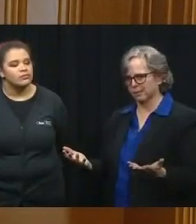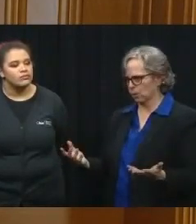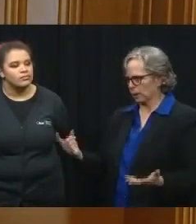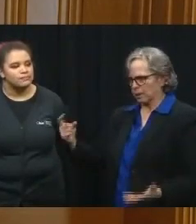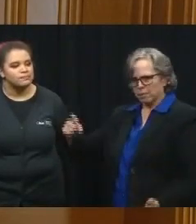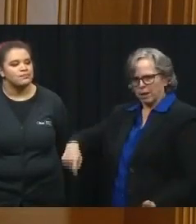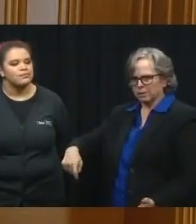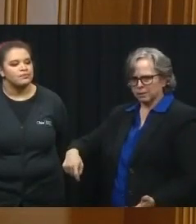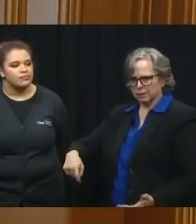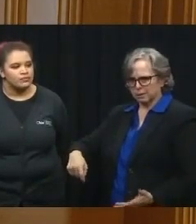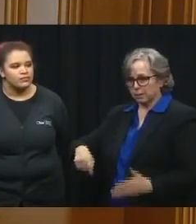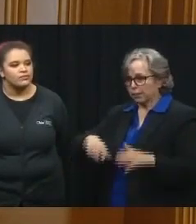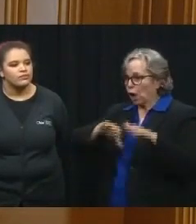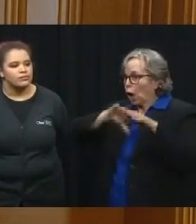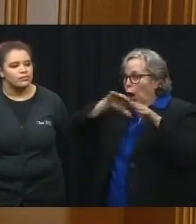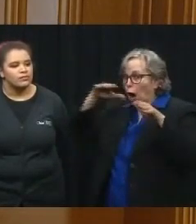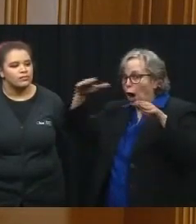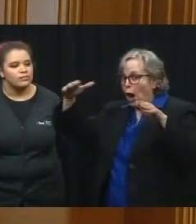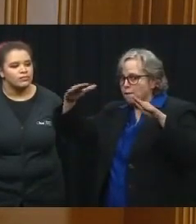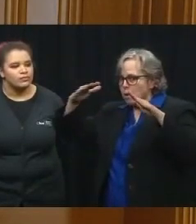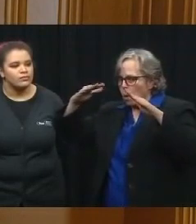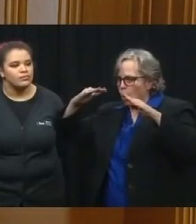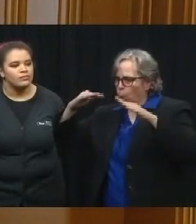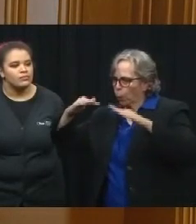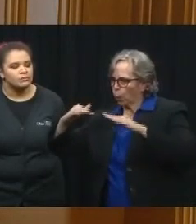not overwhelmed.